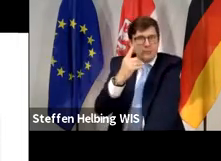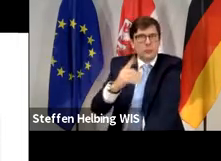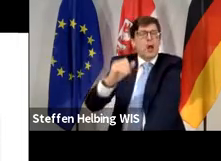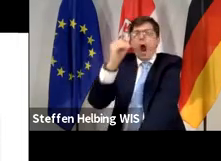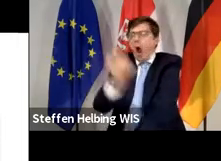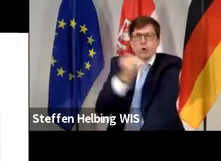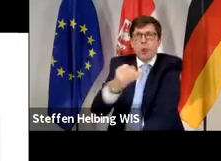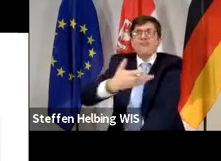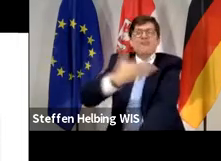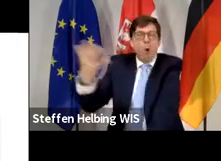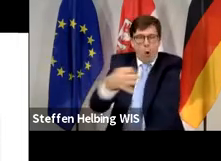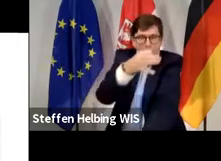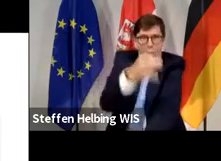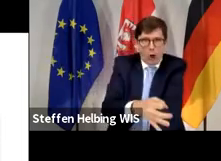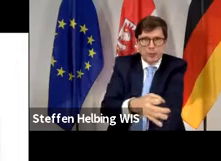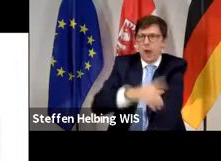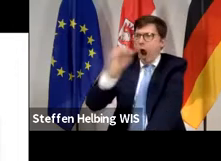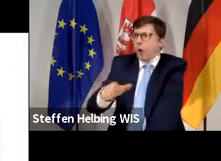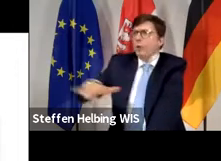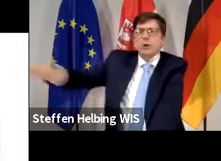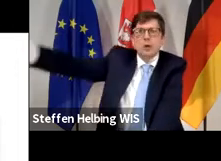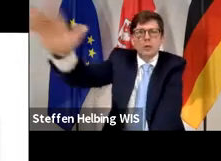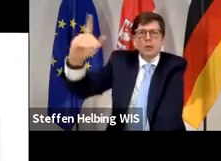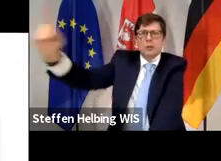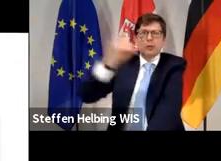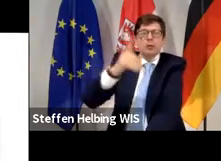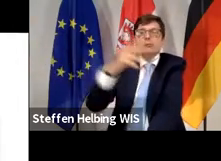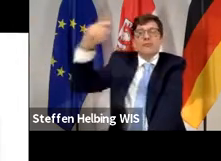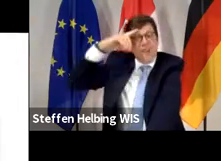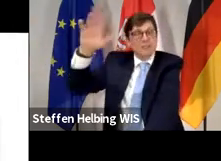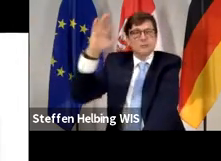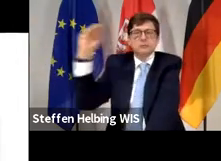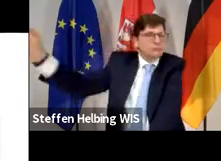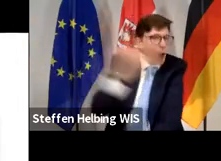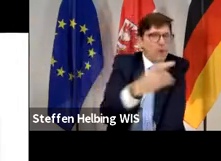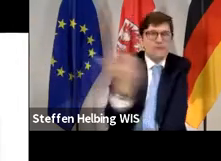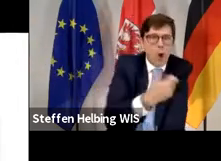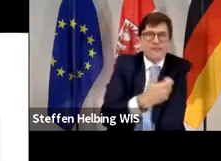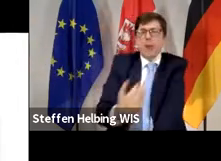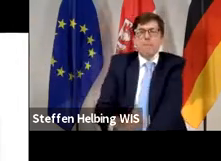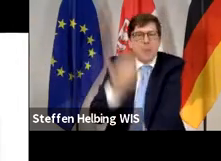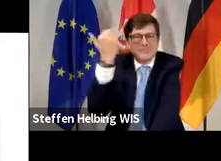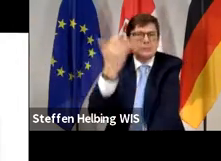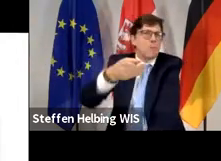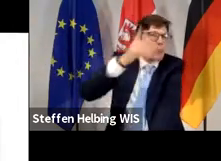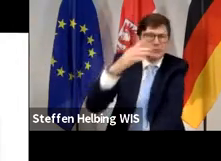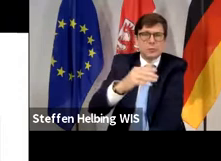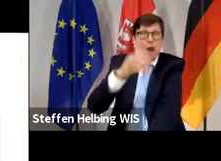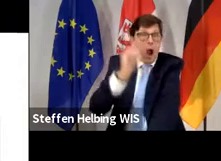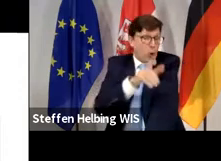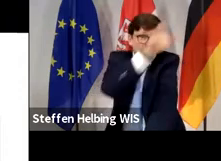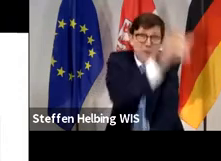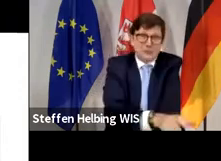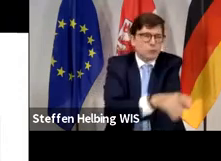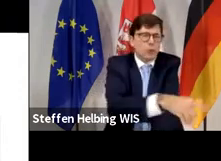extension. It will send the protocol to the police station, to the firefighters, and they are all informed about